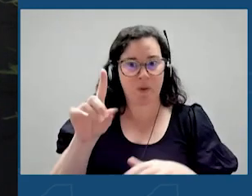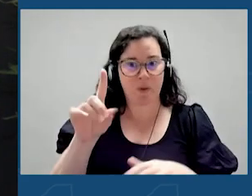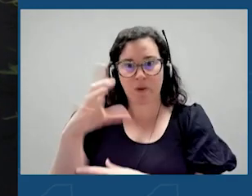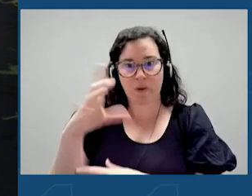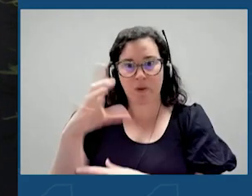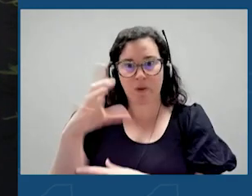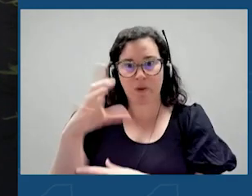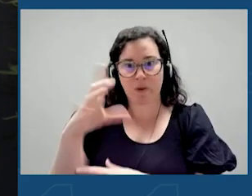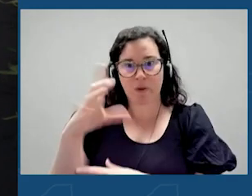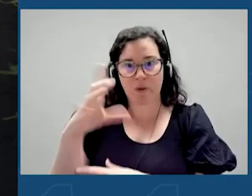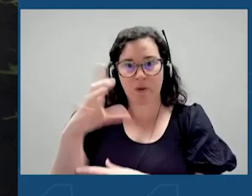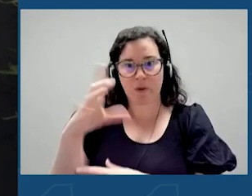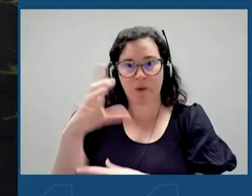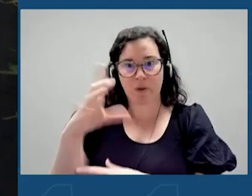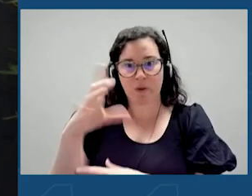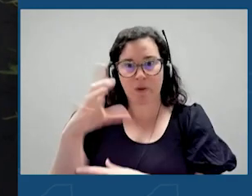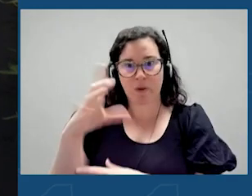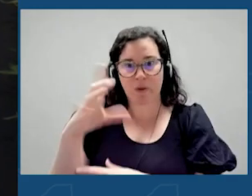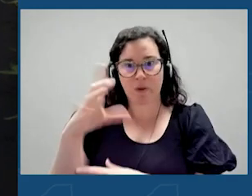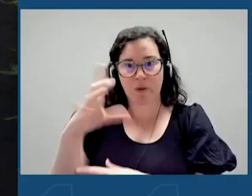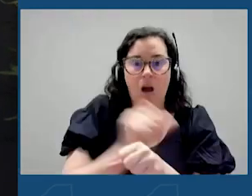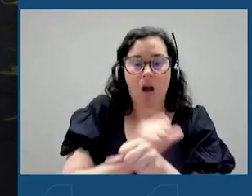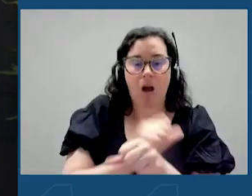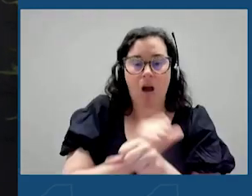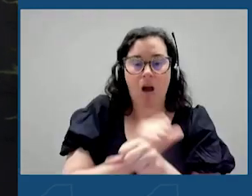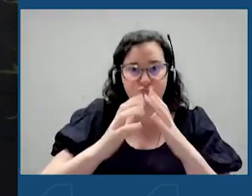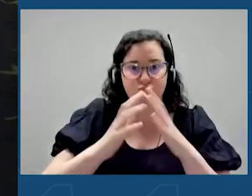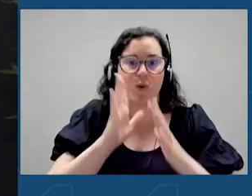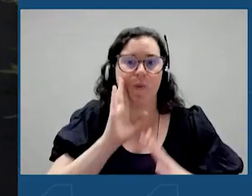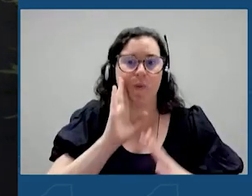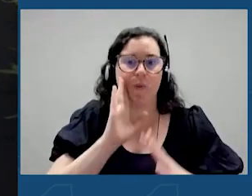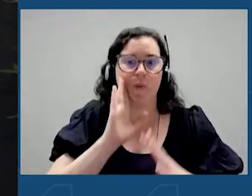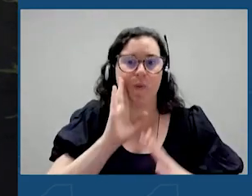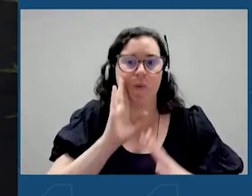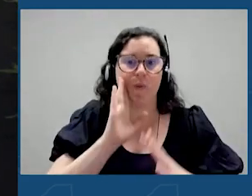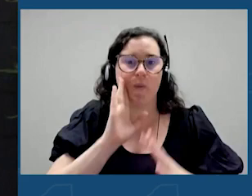So congratulations very much. And let me